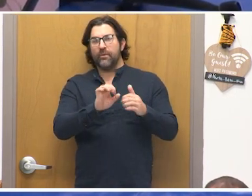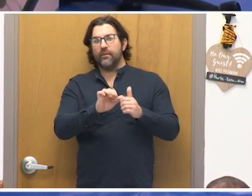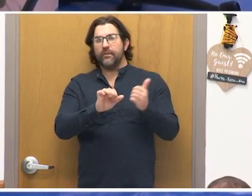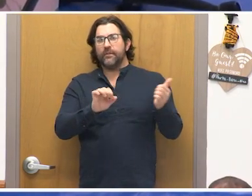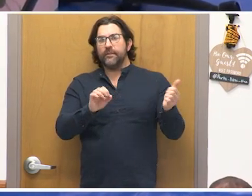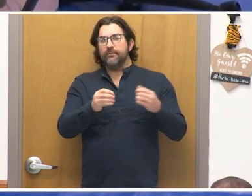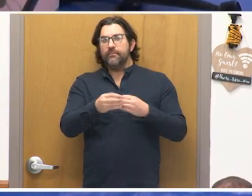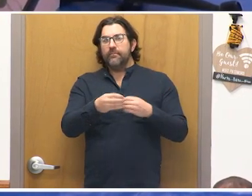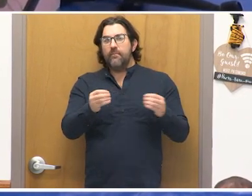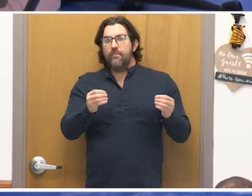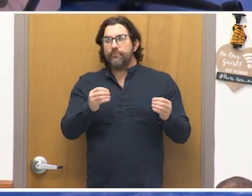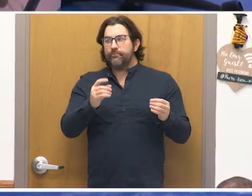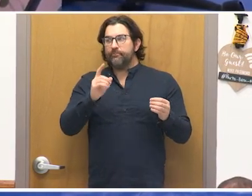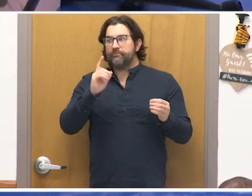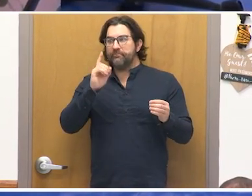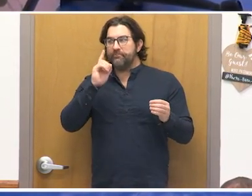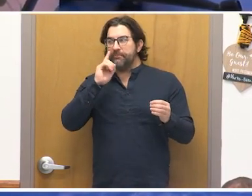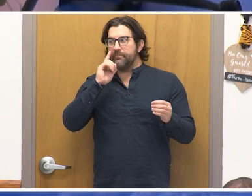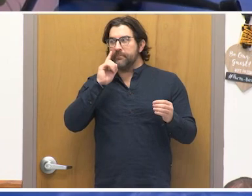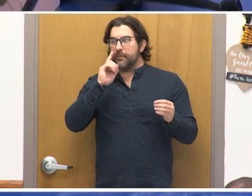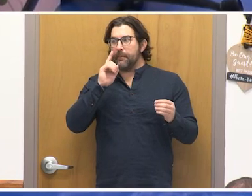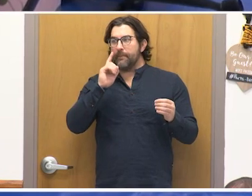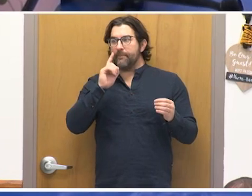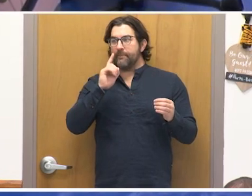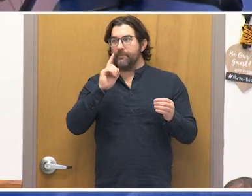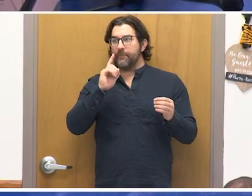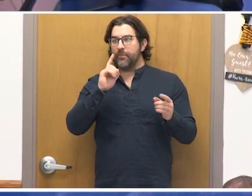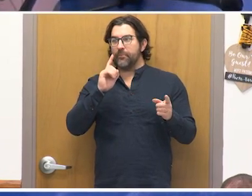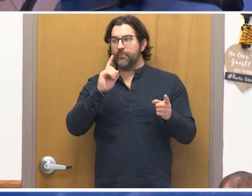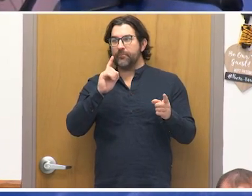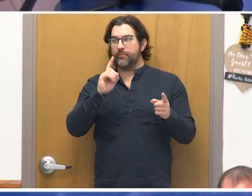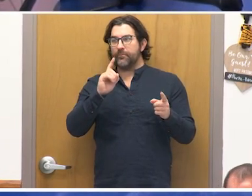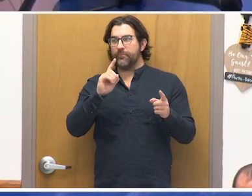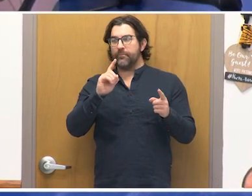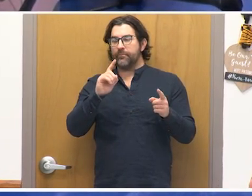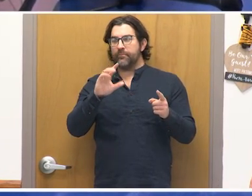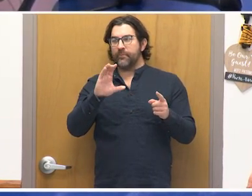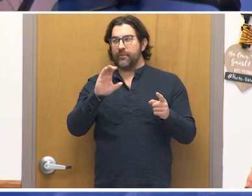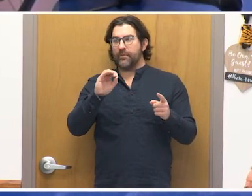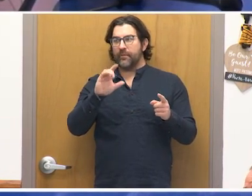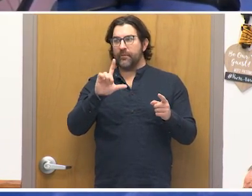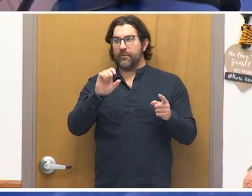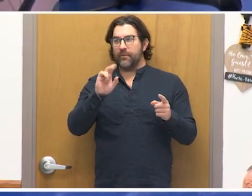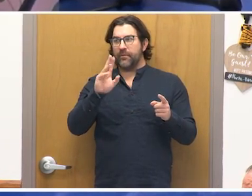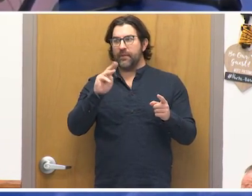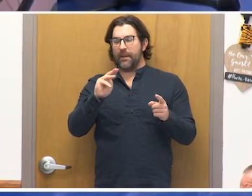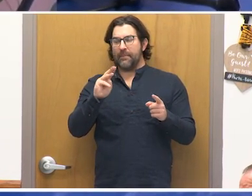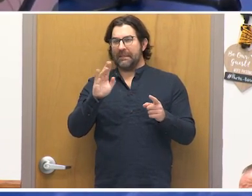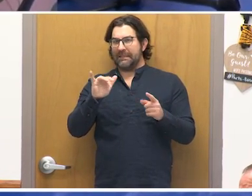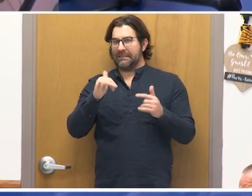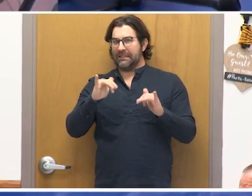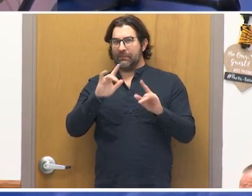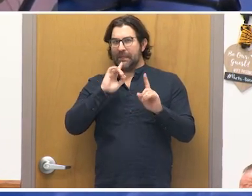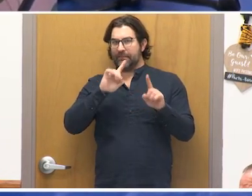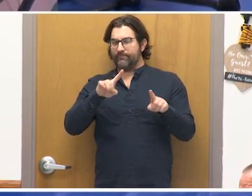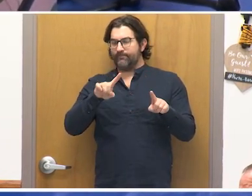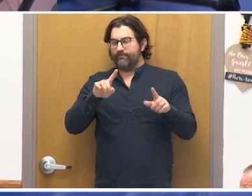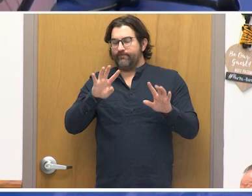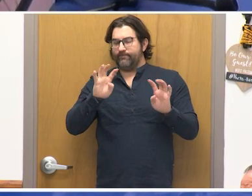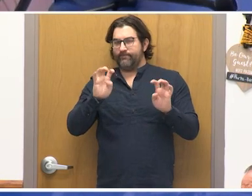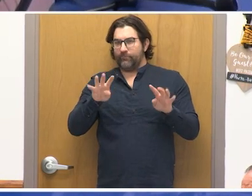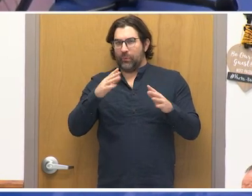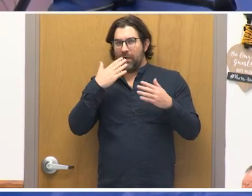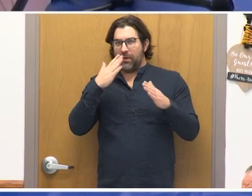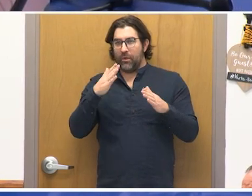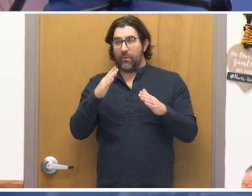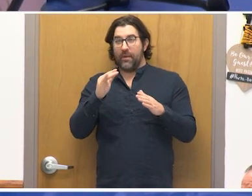the the ownership question at the Coliseum, I believe, has still not been answered. But if at that time we